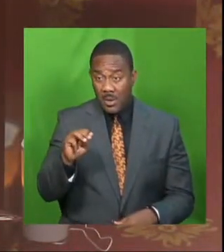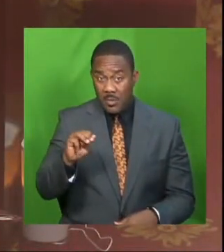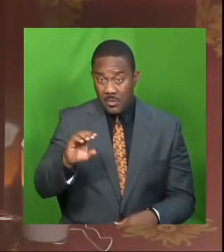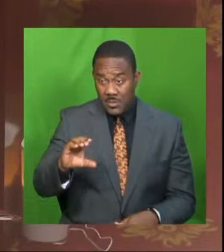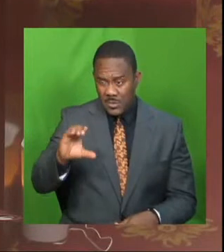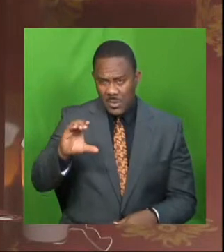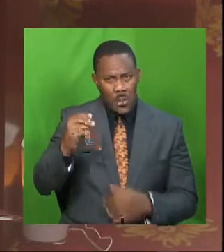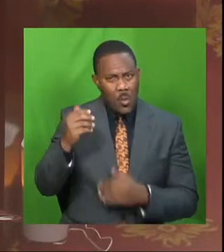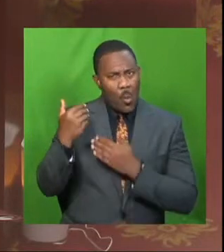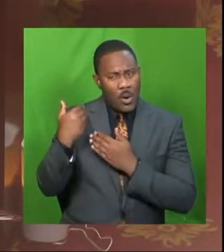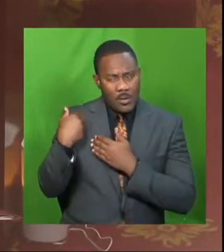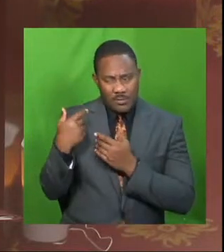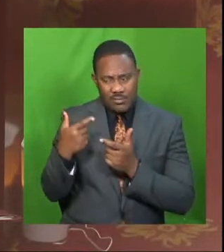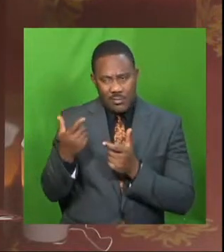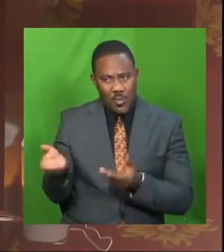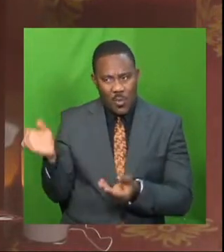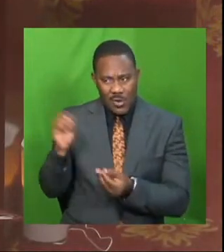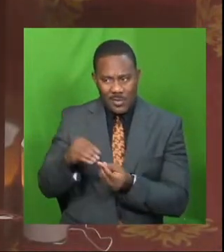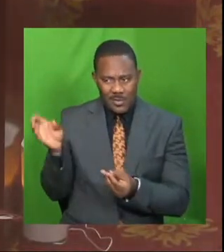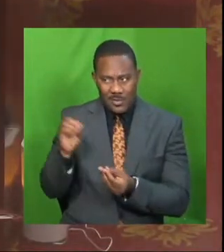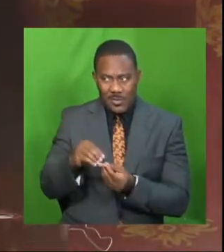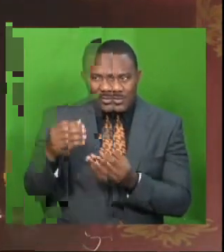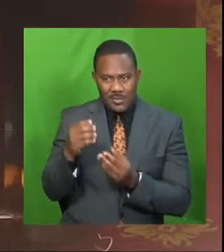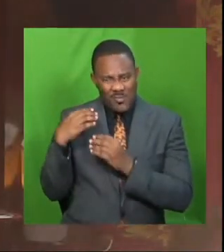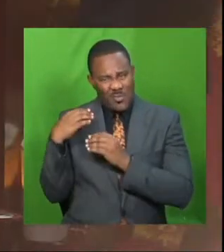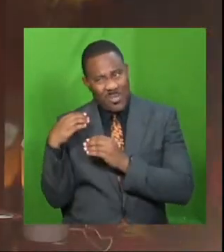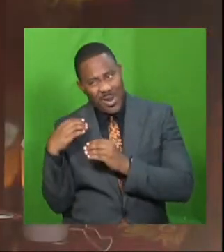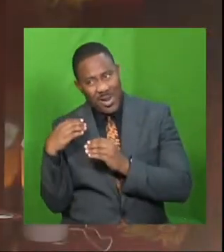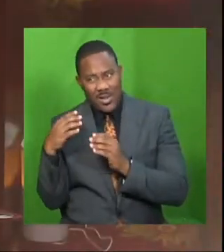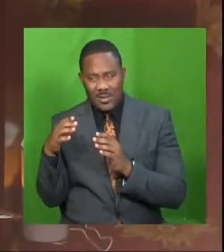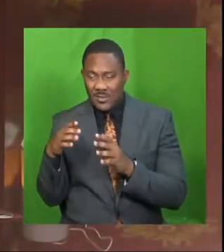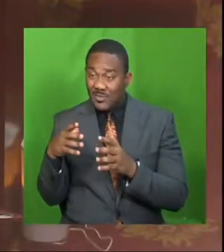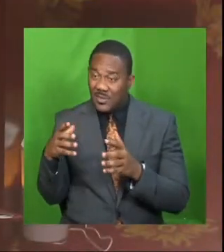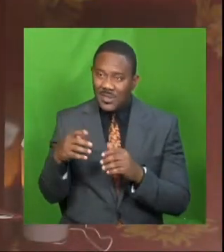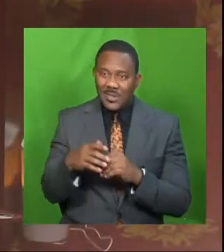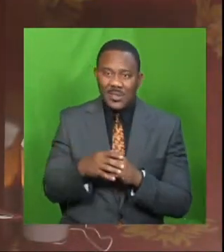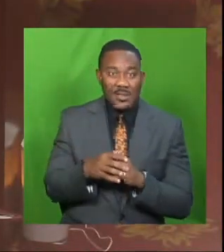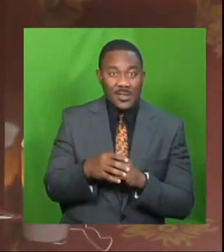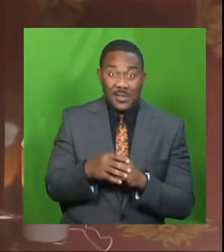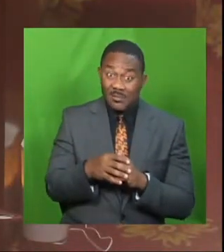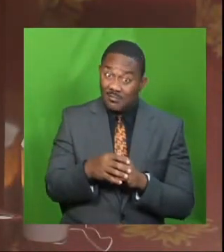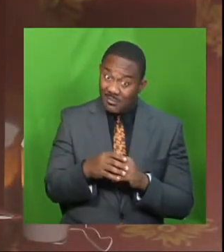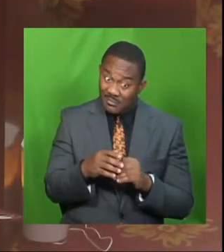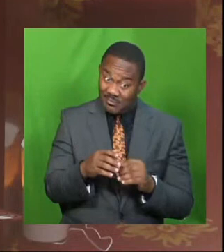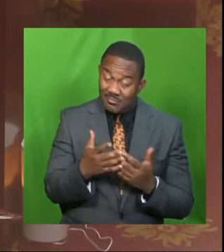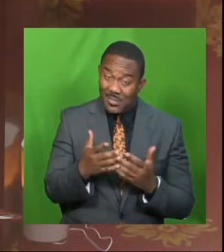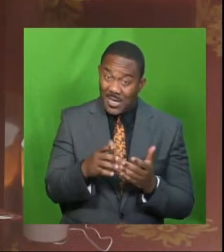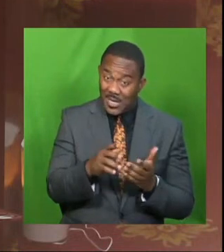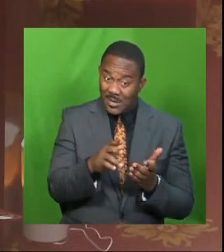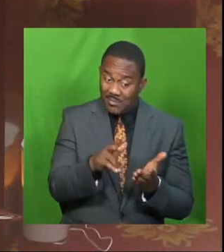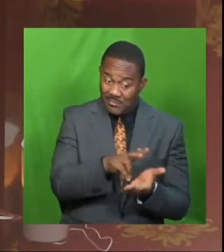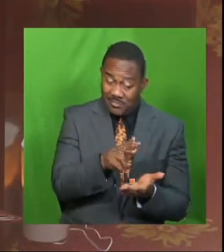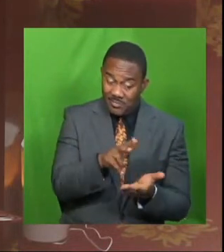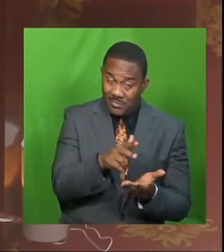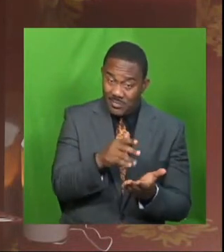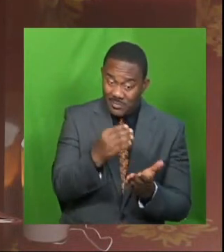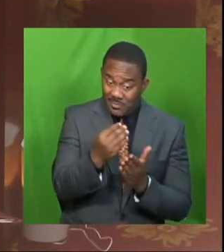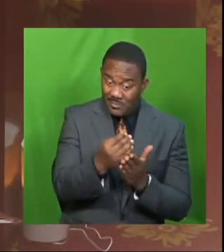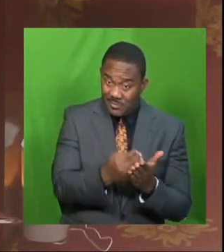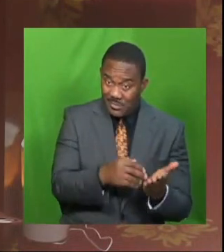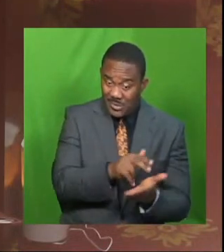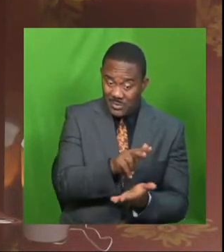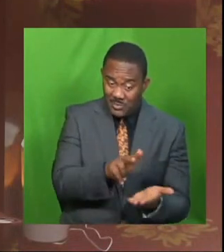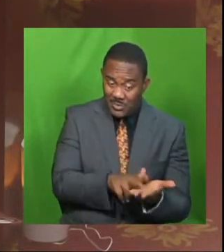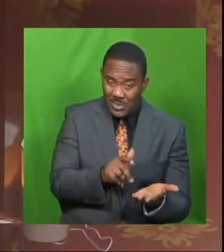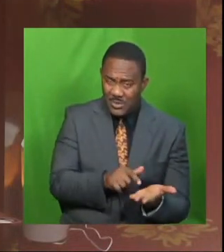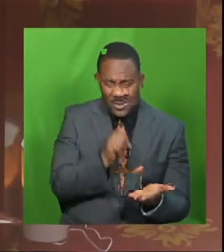already existent responsibilities, it is becoming obvious that the budgets as approved by Parliament for the National Media Commission are not adequate